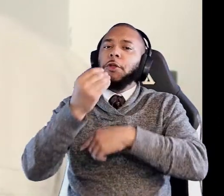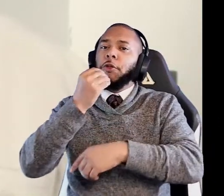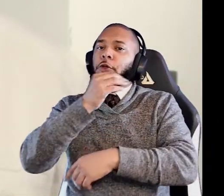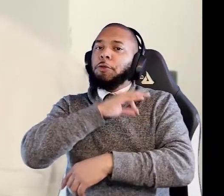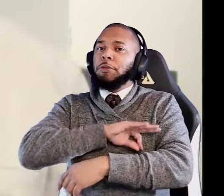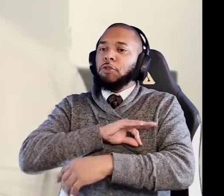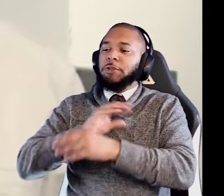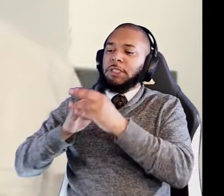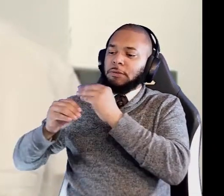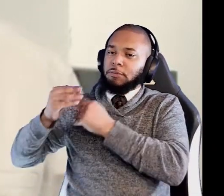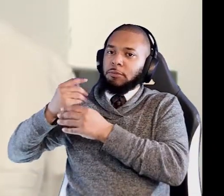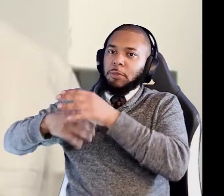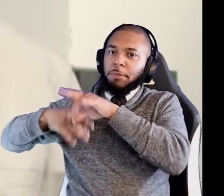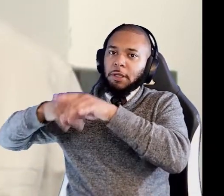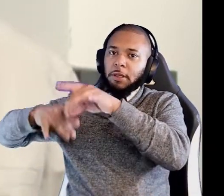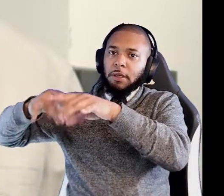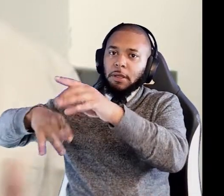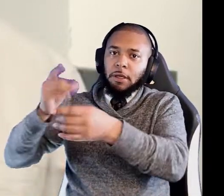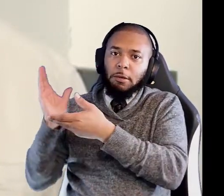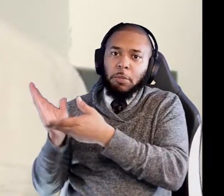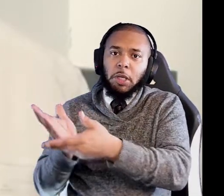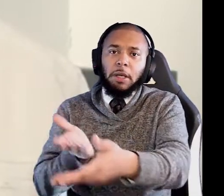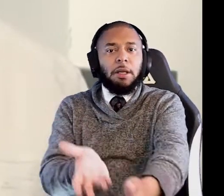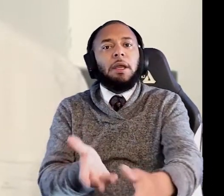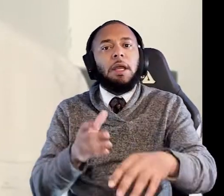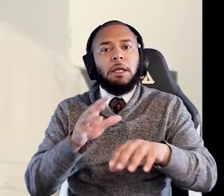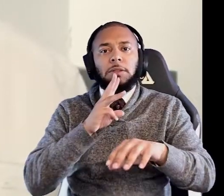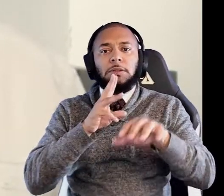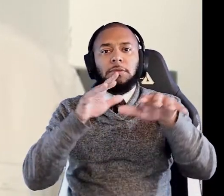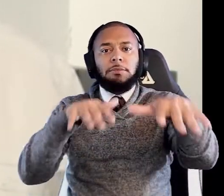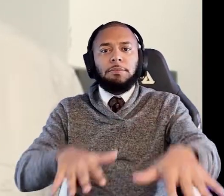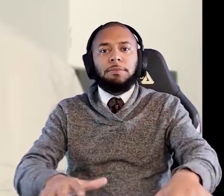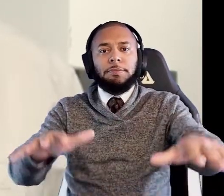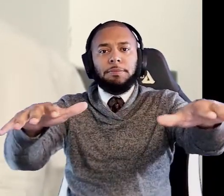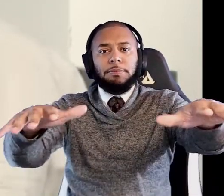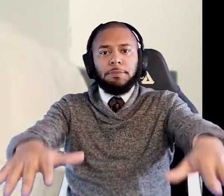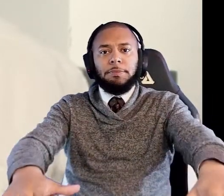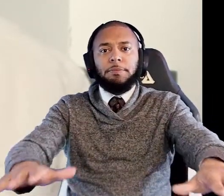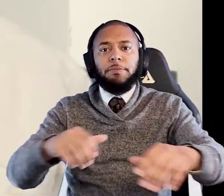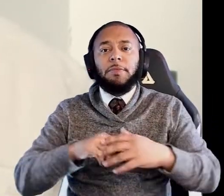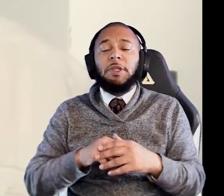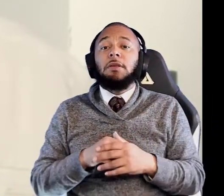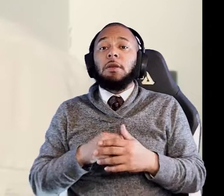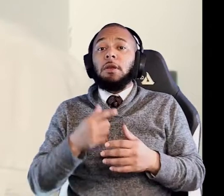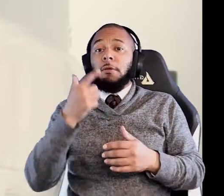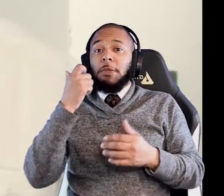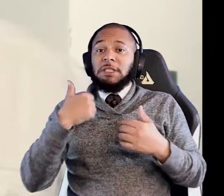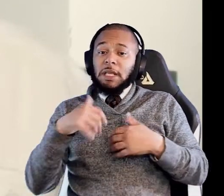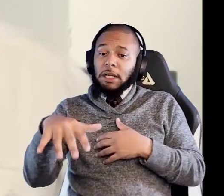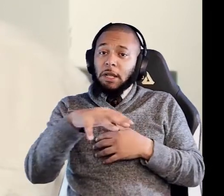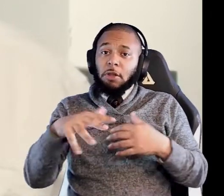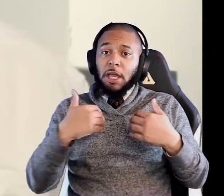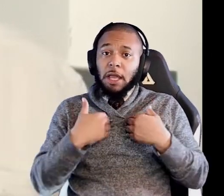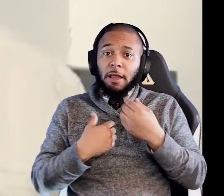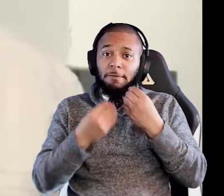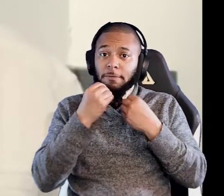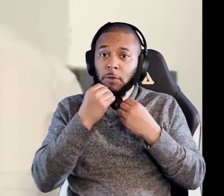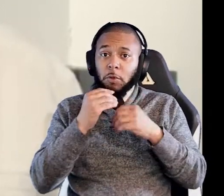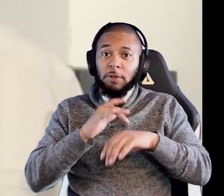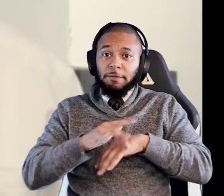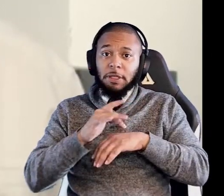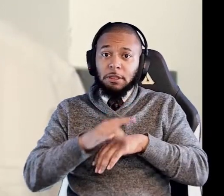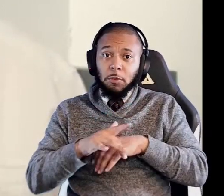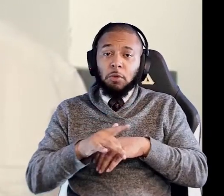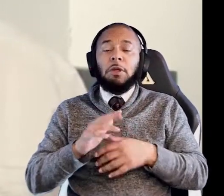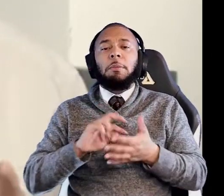bringing them into the oceans. As a result of the nutrition being present, it forms the basis of a really strong food